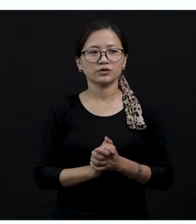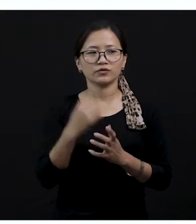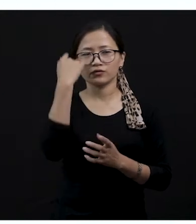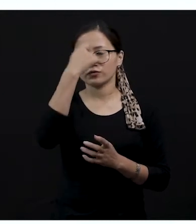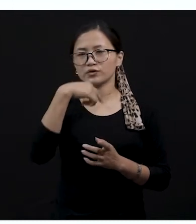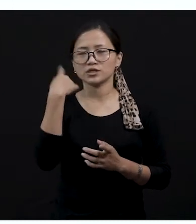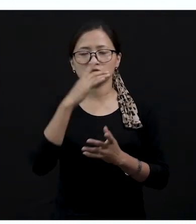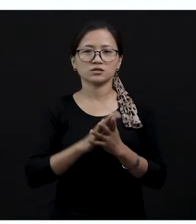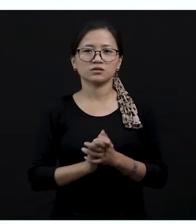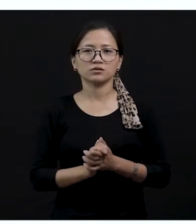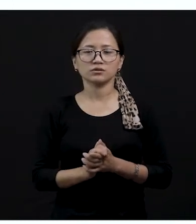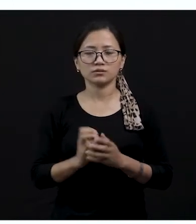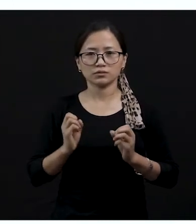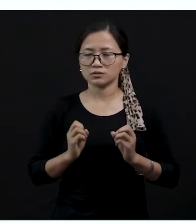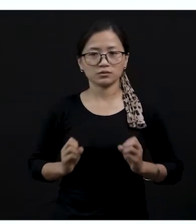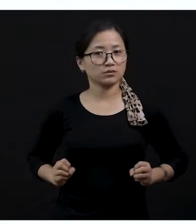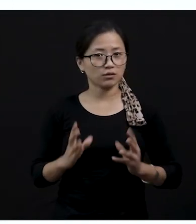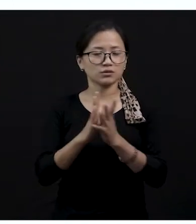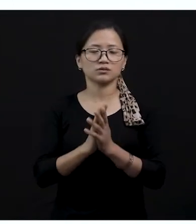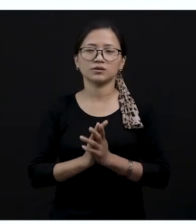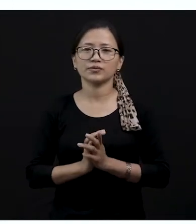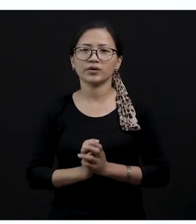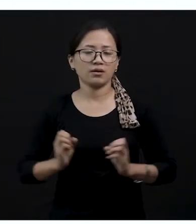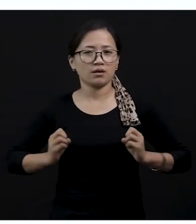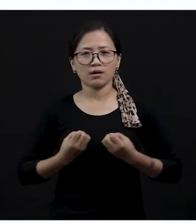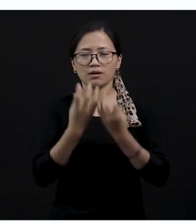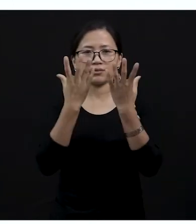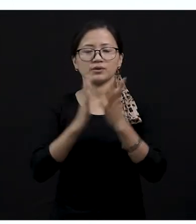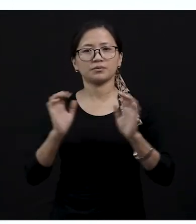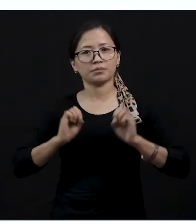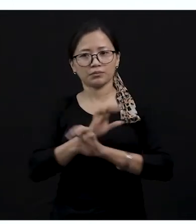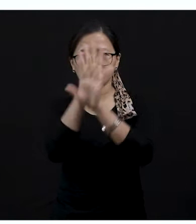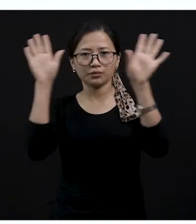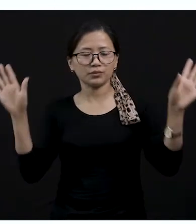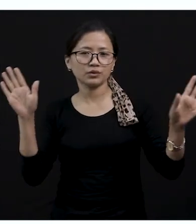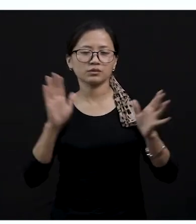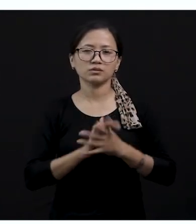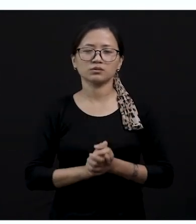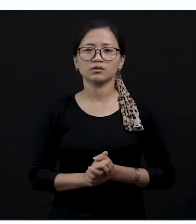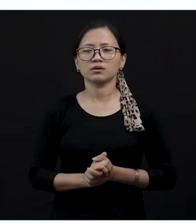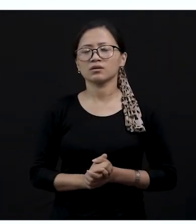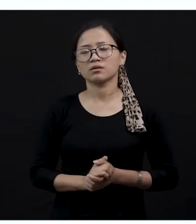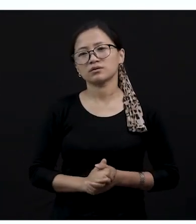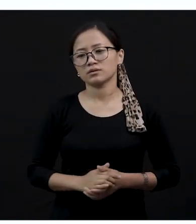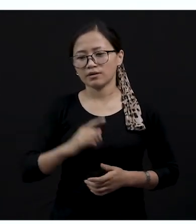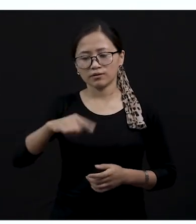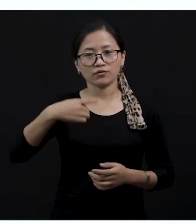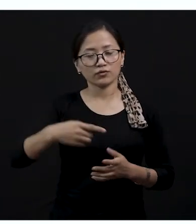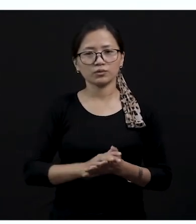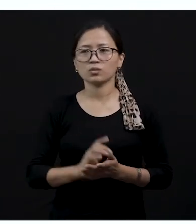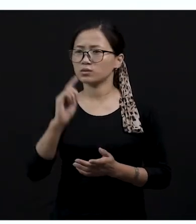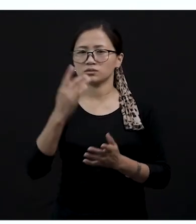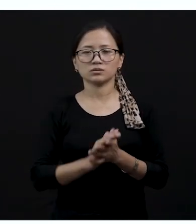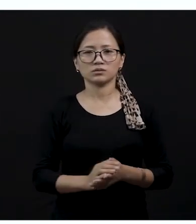pond, it was very funny. So everyone's face grew merry and bright. See, now everybody started laughing because they find